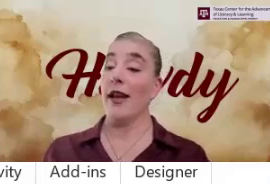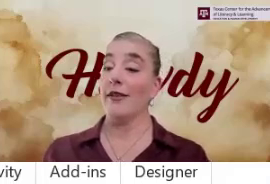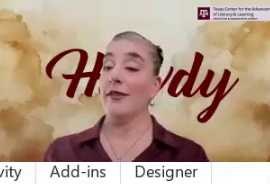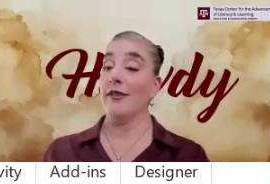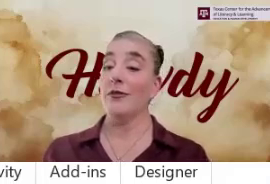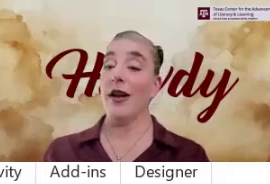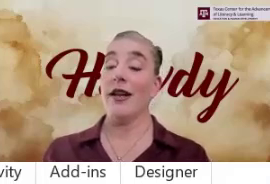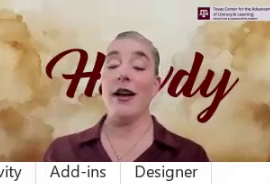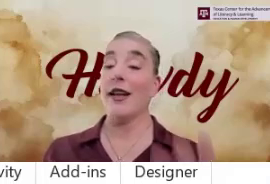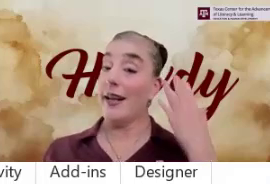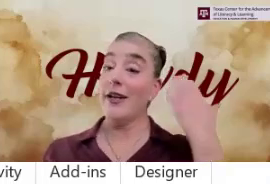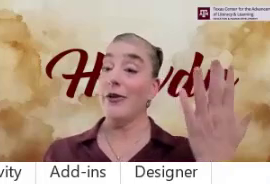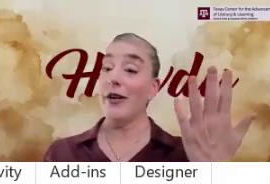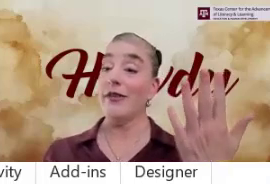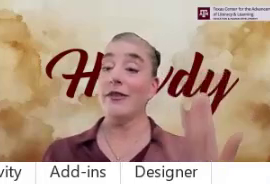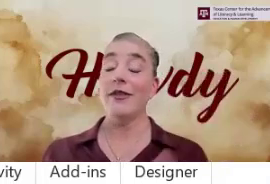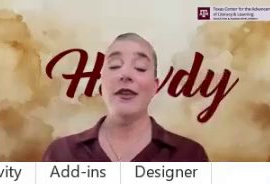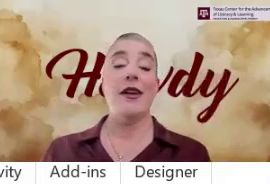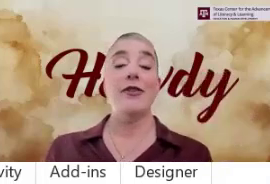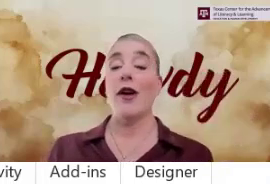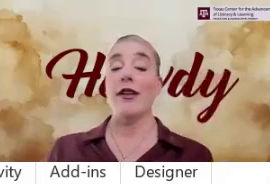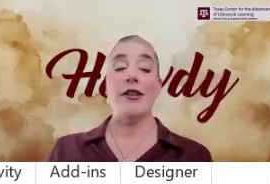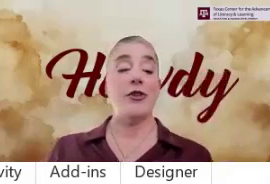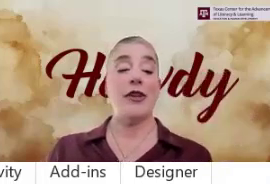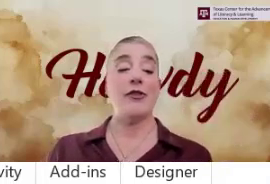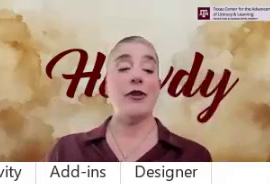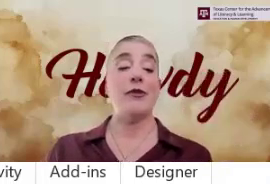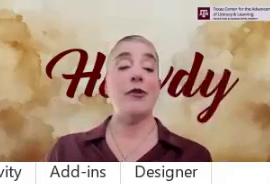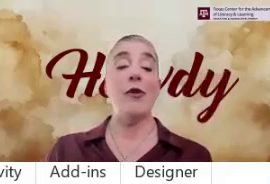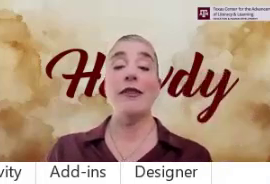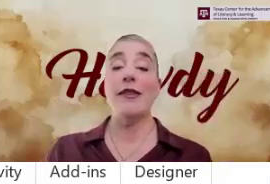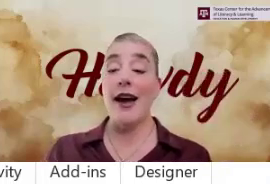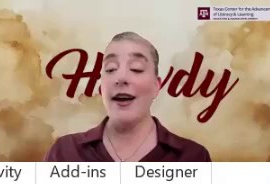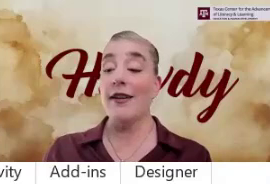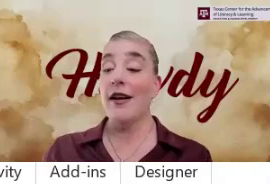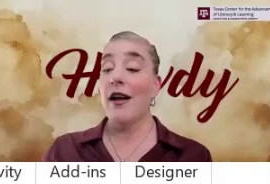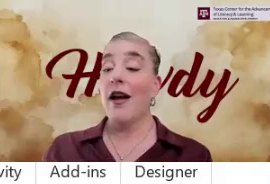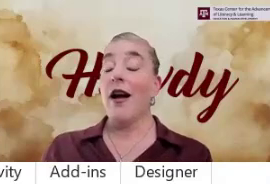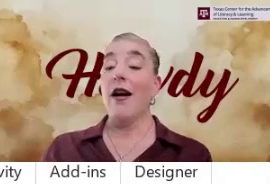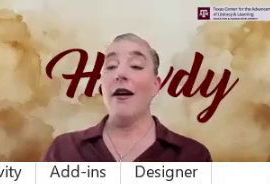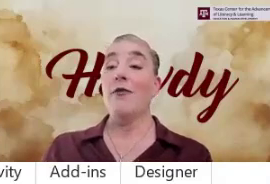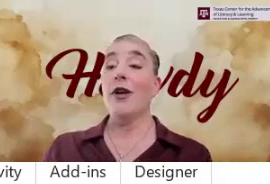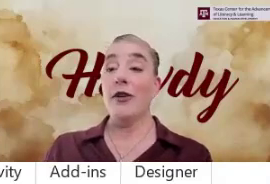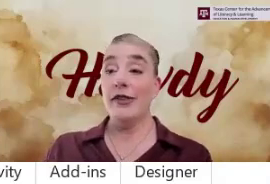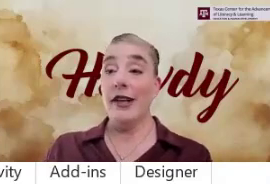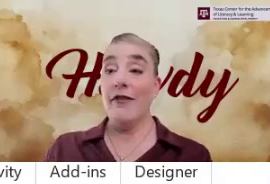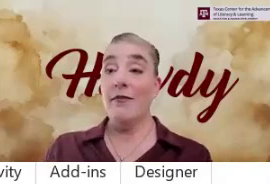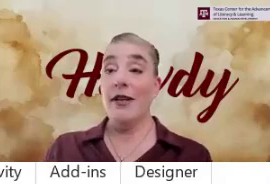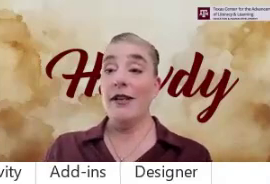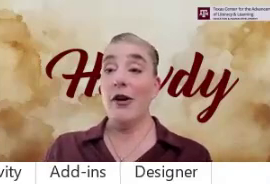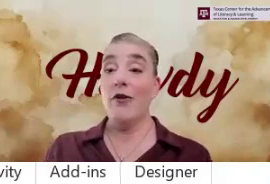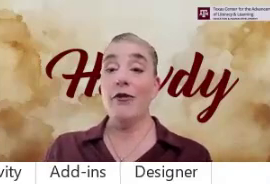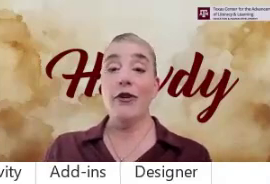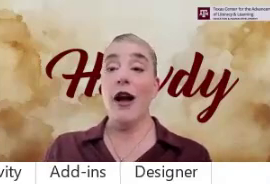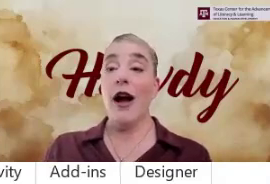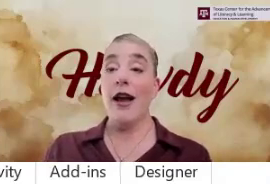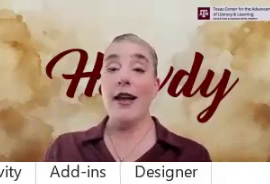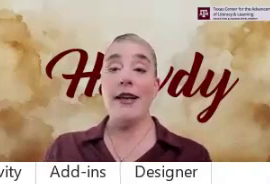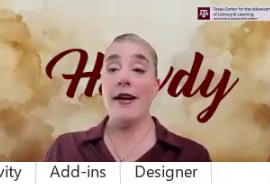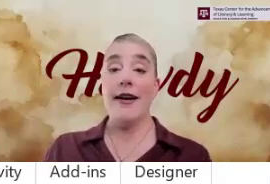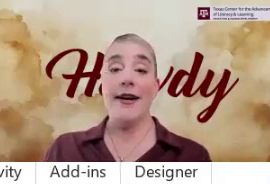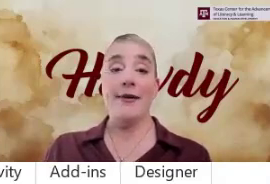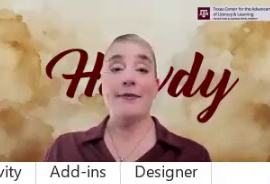the podcast, right? I can't hear it. So I need a transcript. So with that, we are 7 minutes